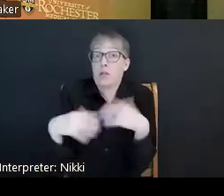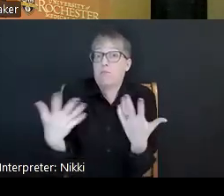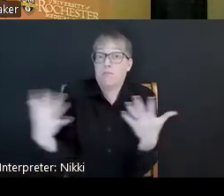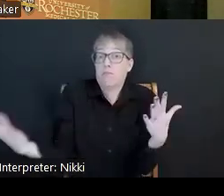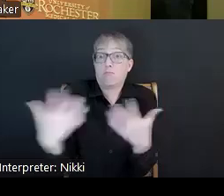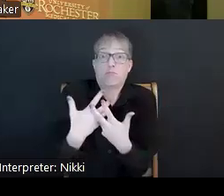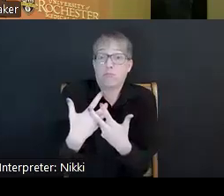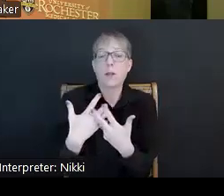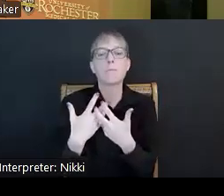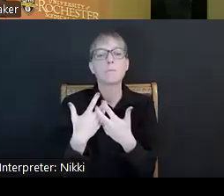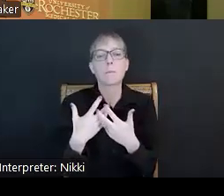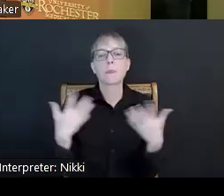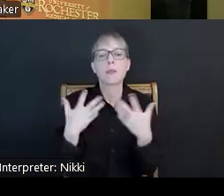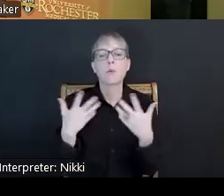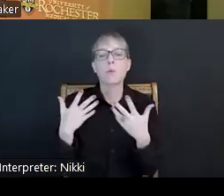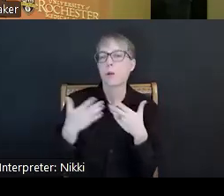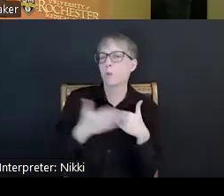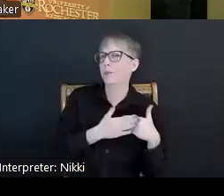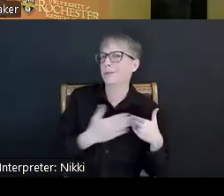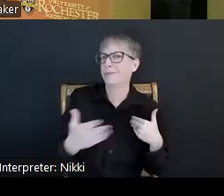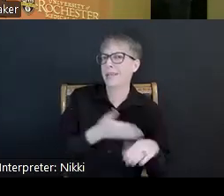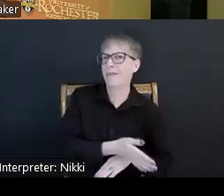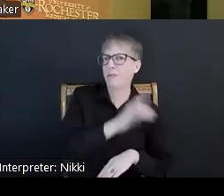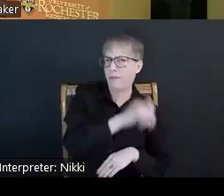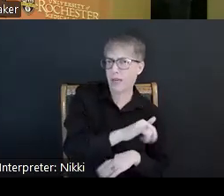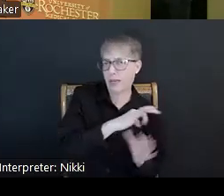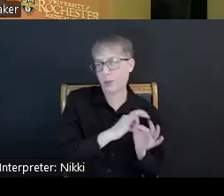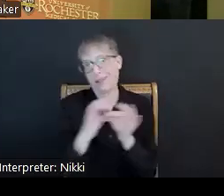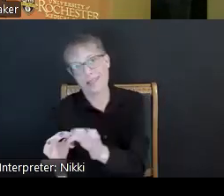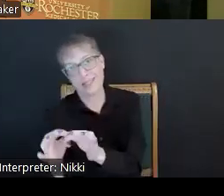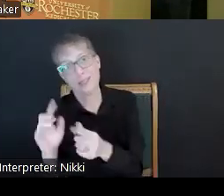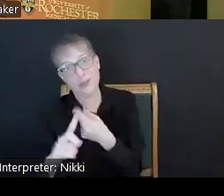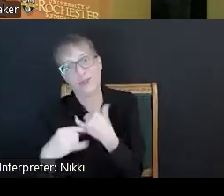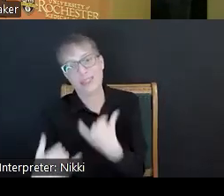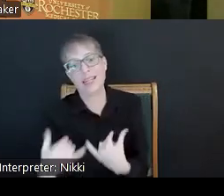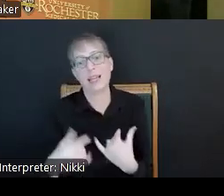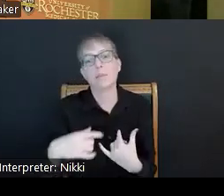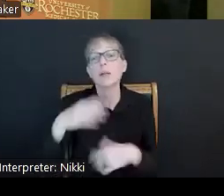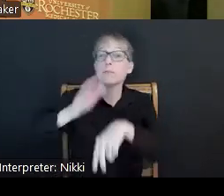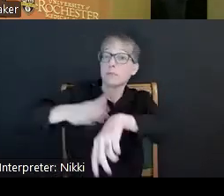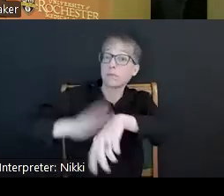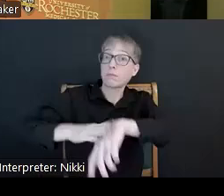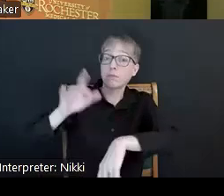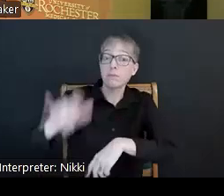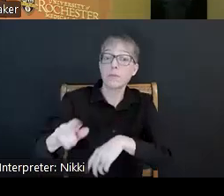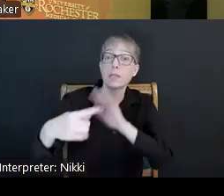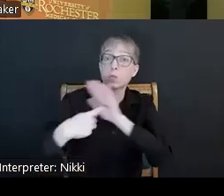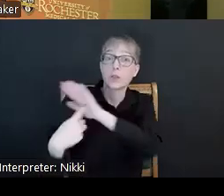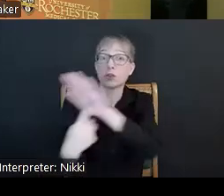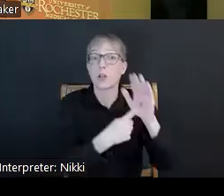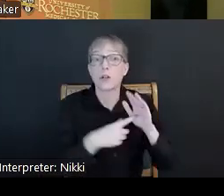after and connect to today. But while you watch, notice this was aired at prime time on